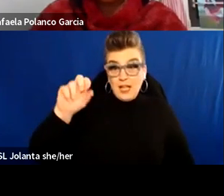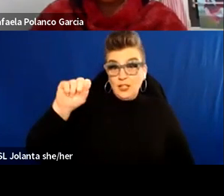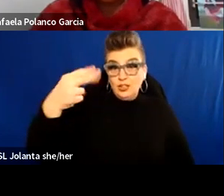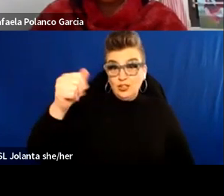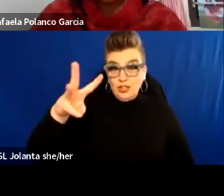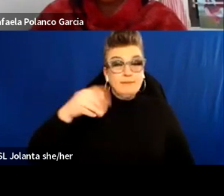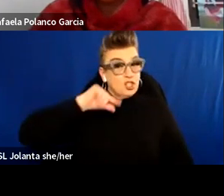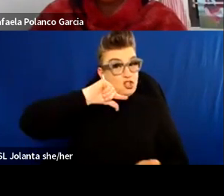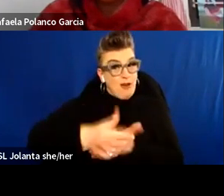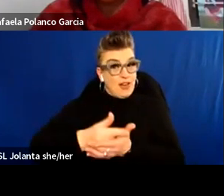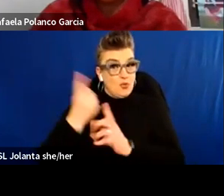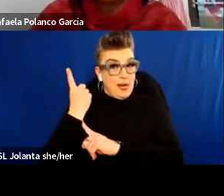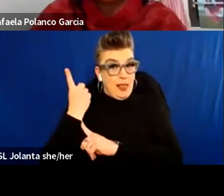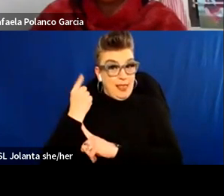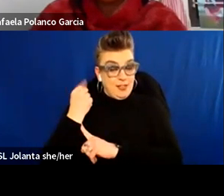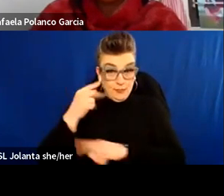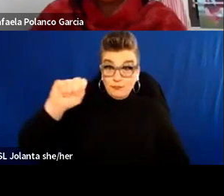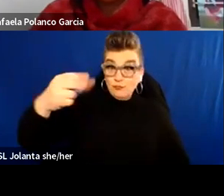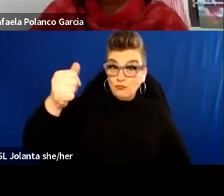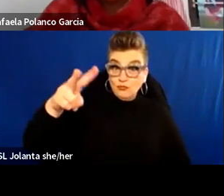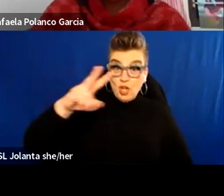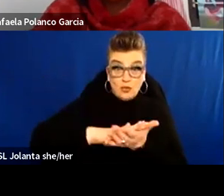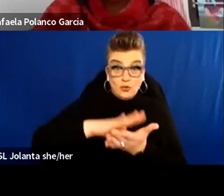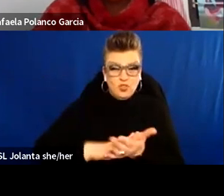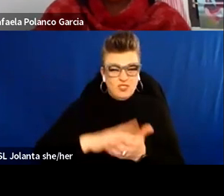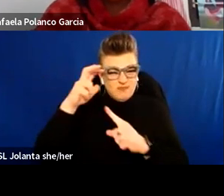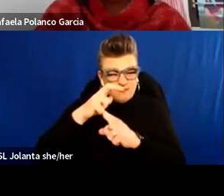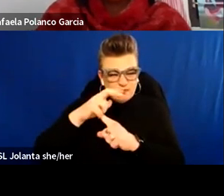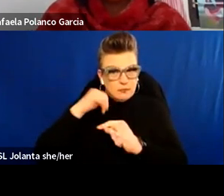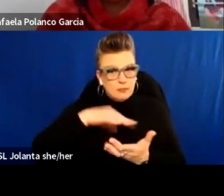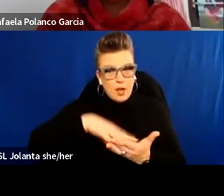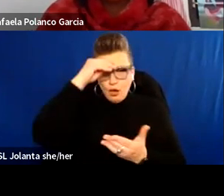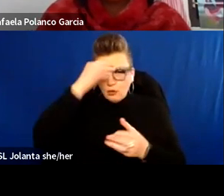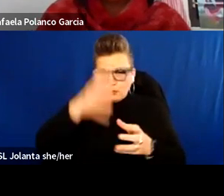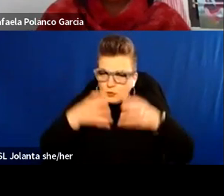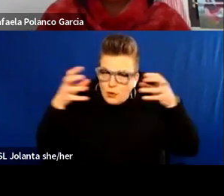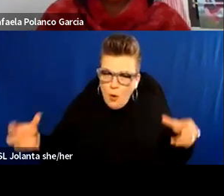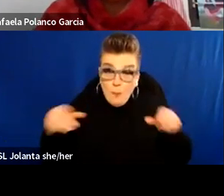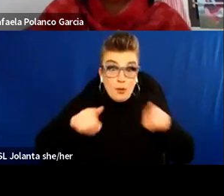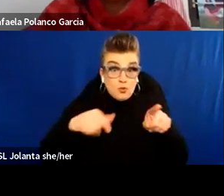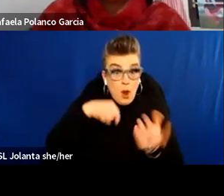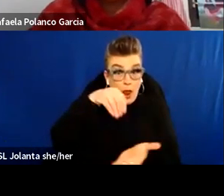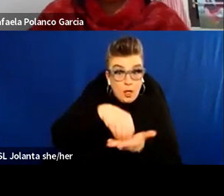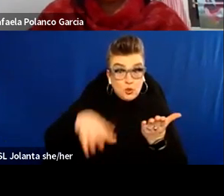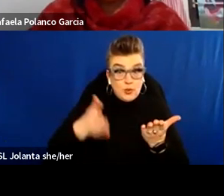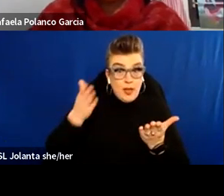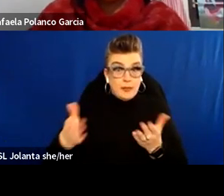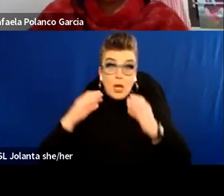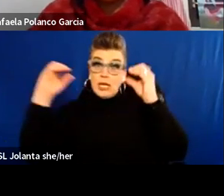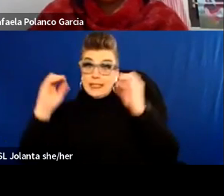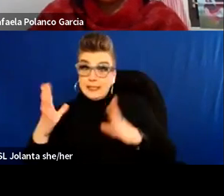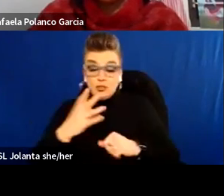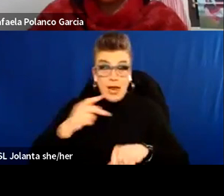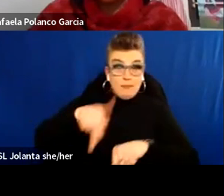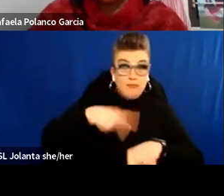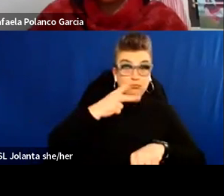graduated last year the show is a very good school i learned so much while i was a student there the teachers and principal